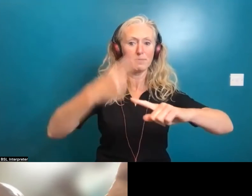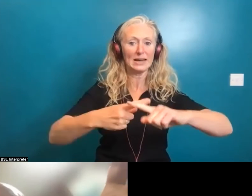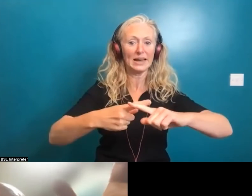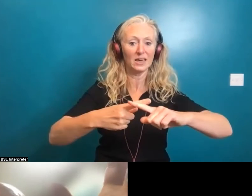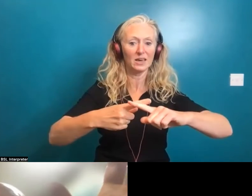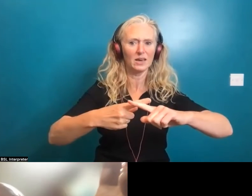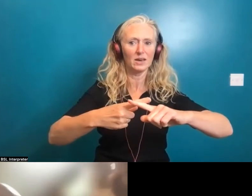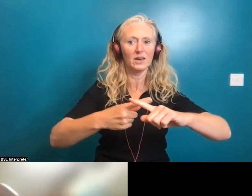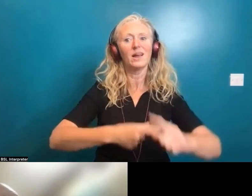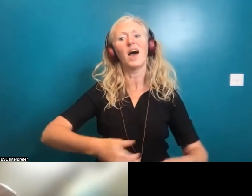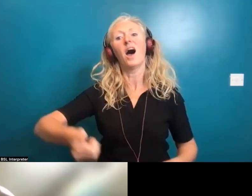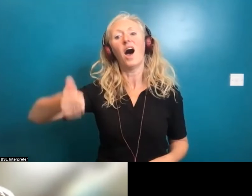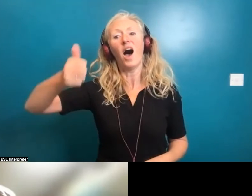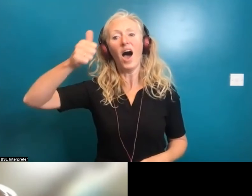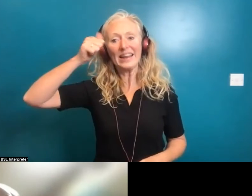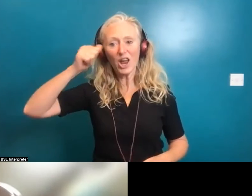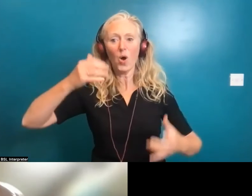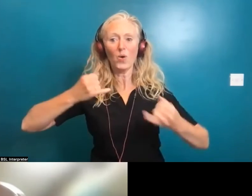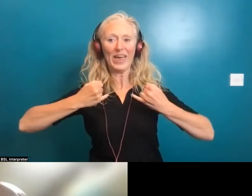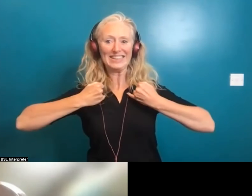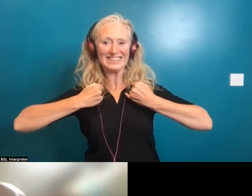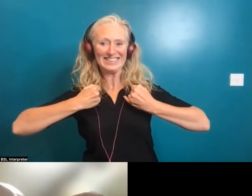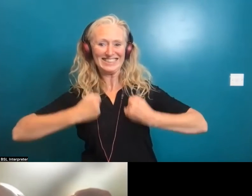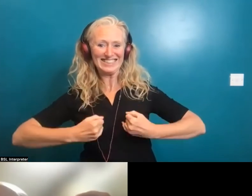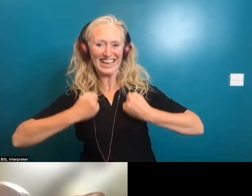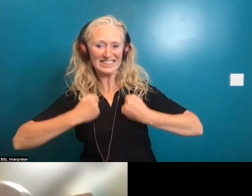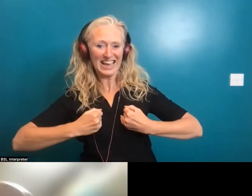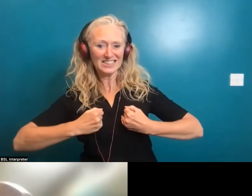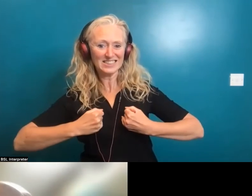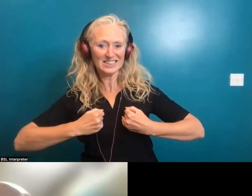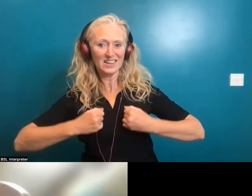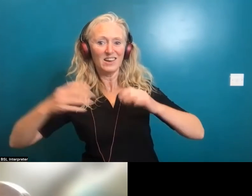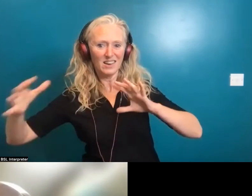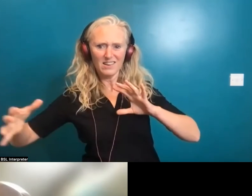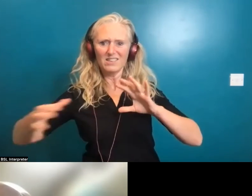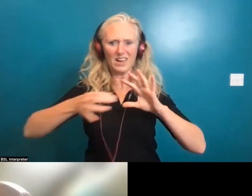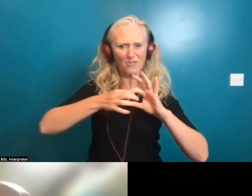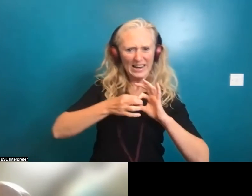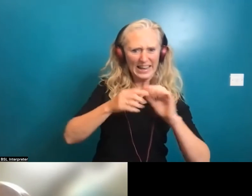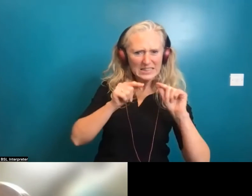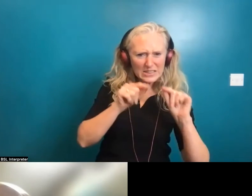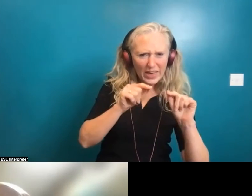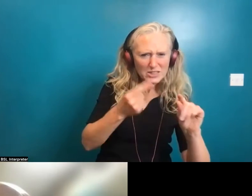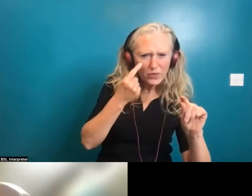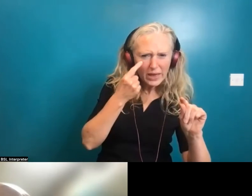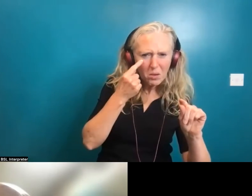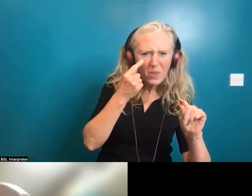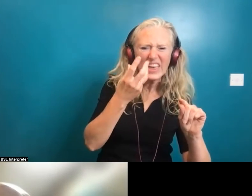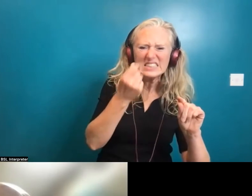that systemic disease does. Puberty do it? Well, I went and looked at the literature, and there's really very little on it out there.